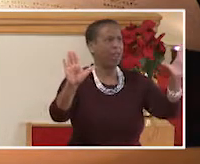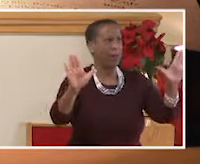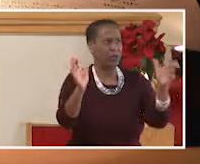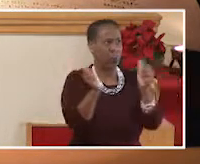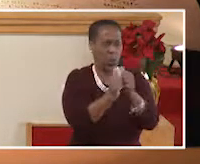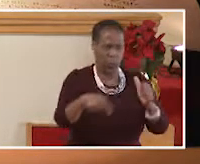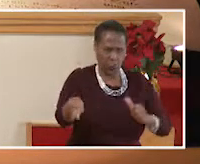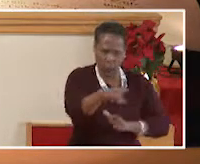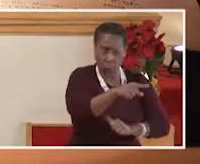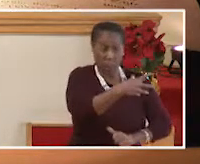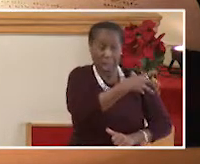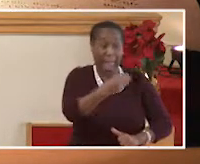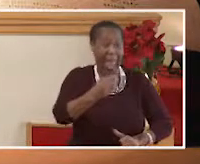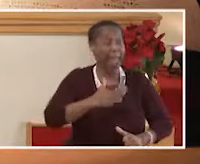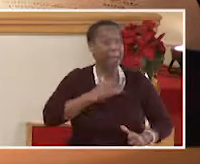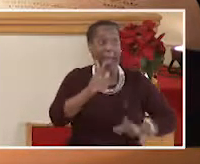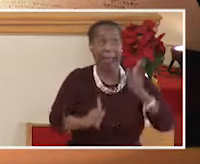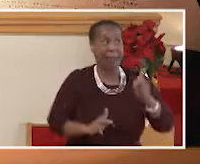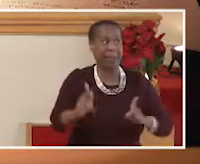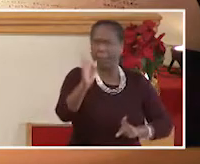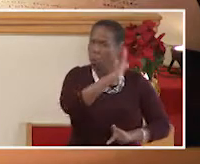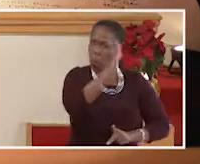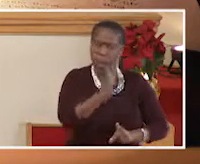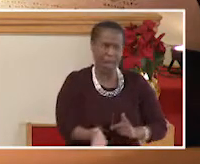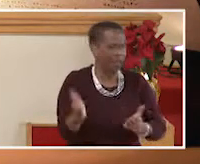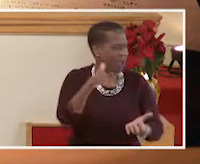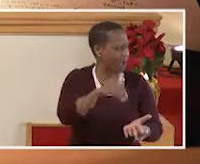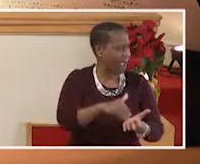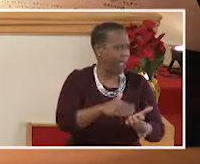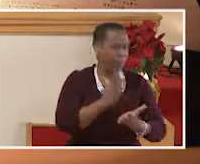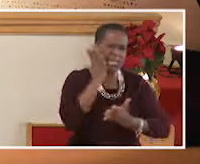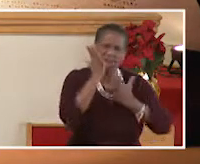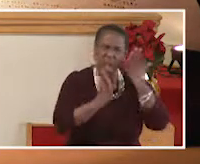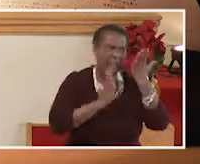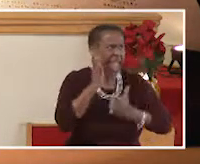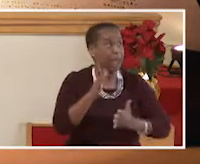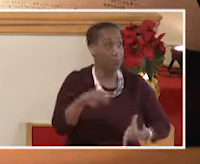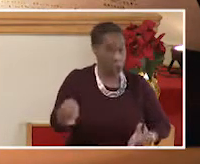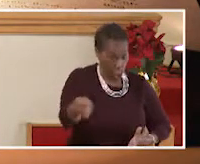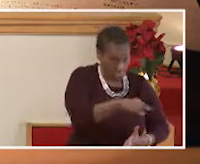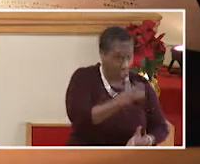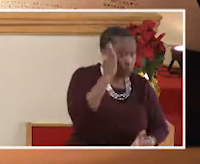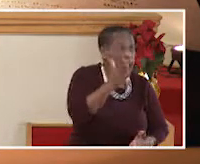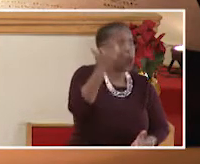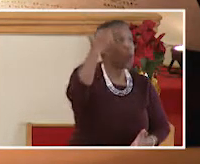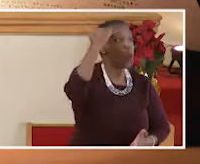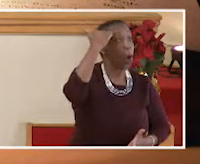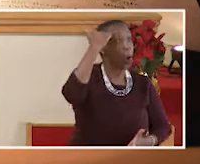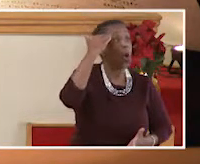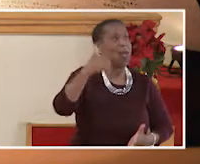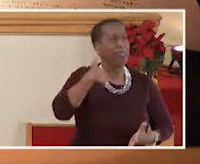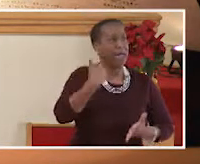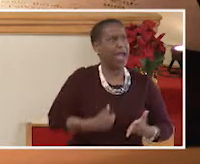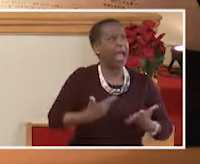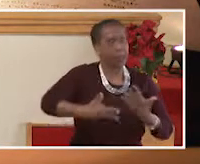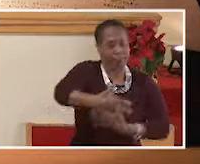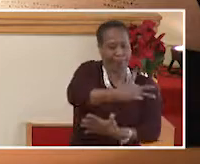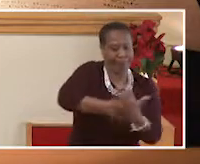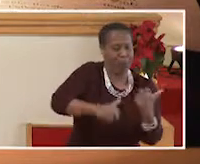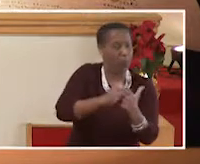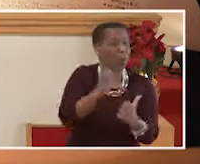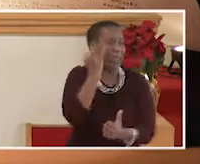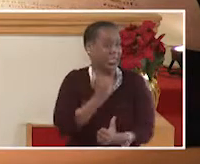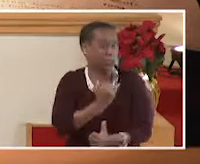my people shall never again be put to shame. And you shall know that I am in the midst of Israel, and